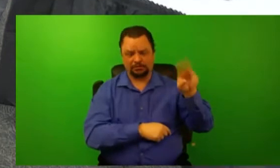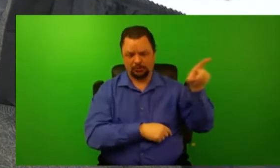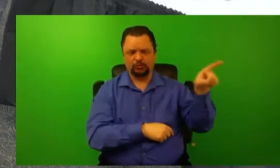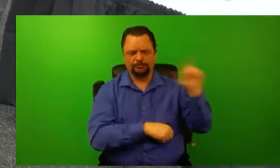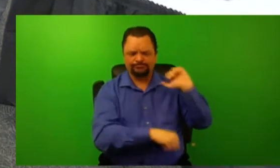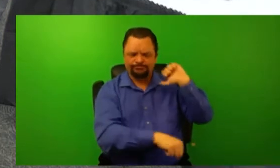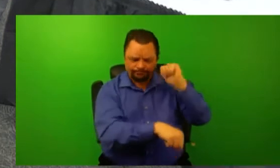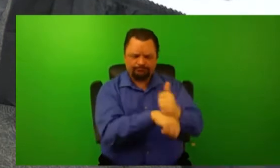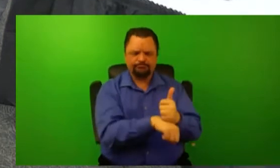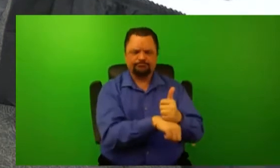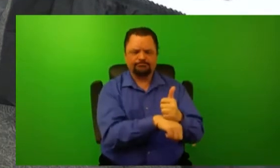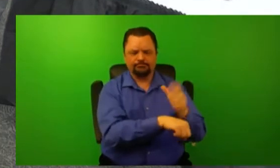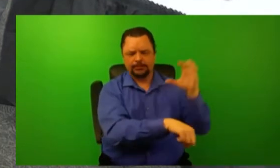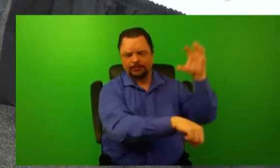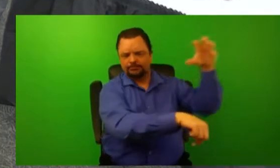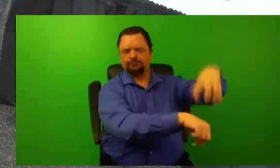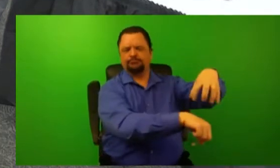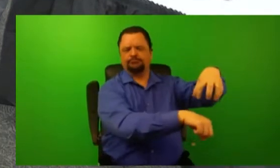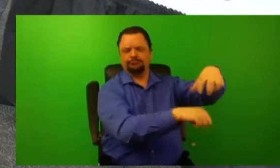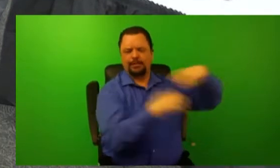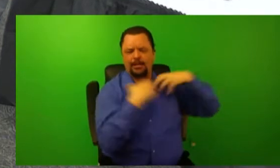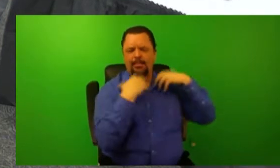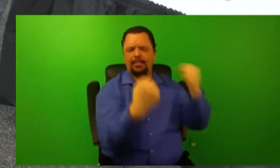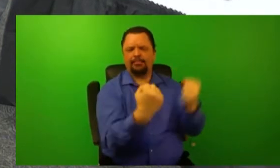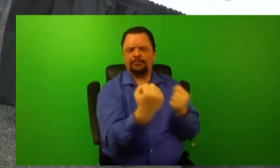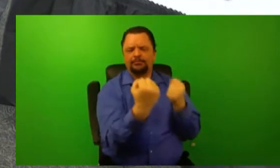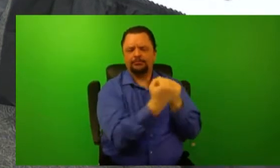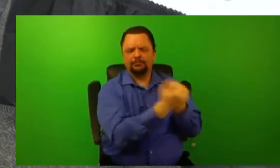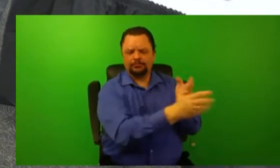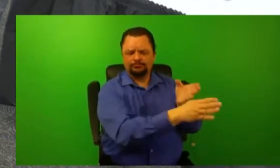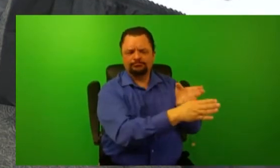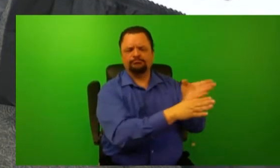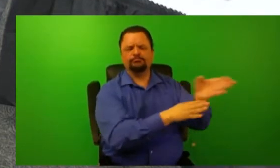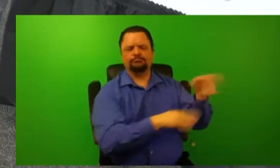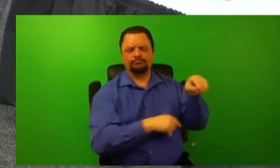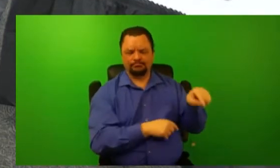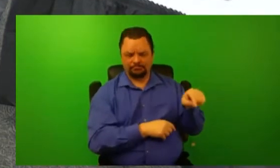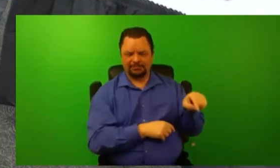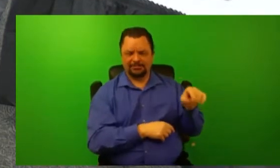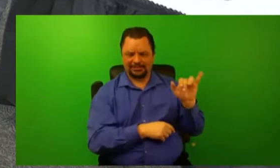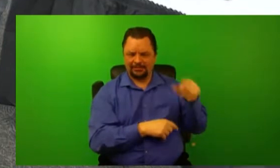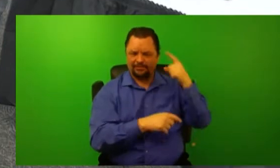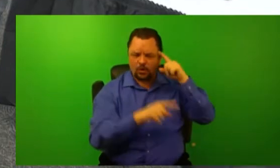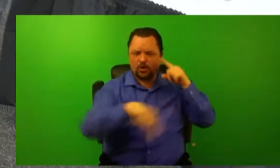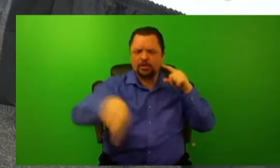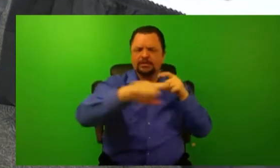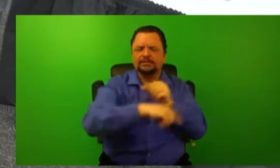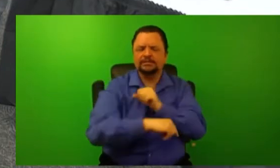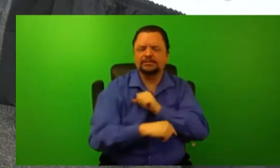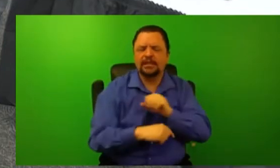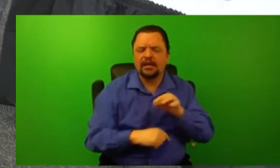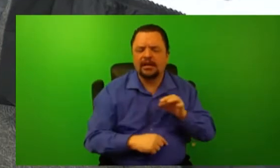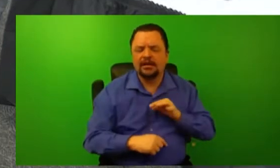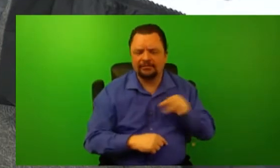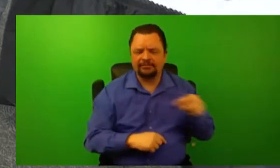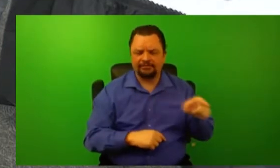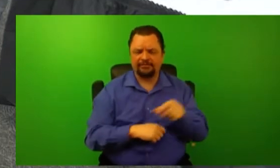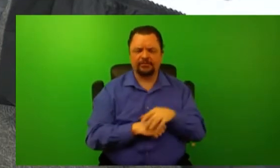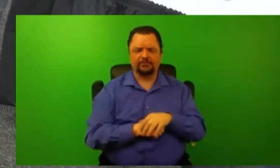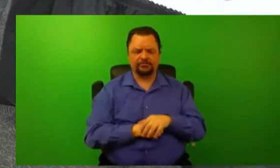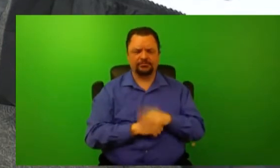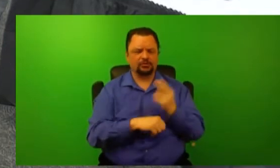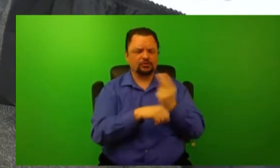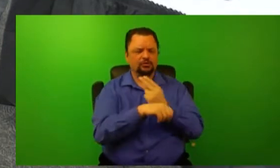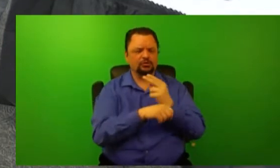hardworking community volunteers. Using the 211 call center for COVID and other disaster responses has gone above and beyond